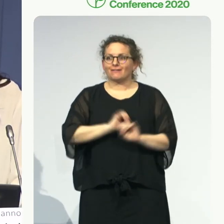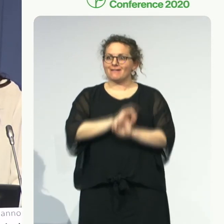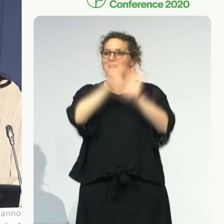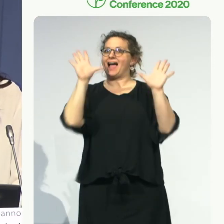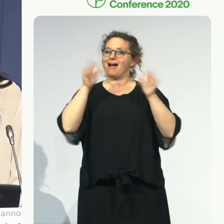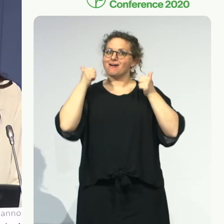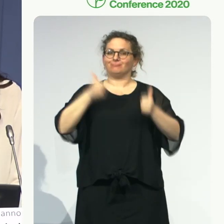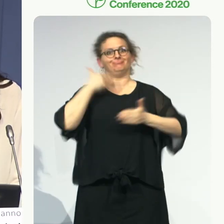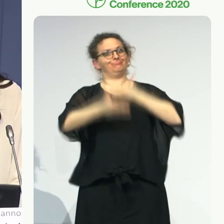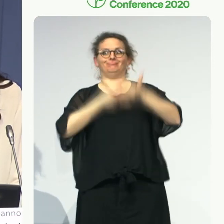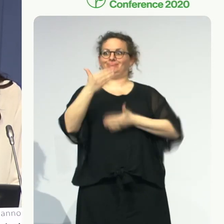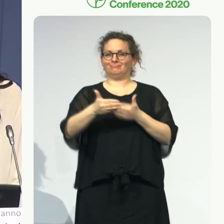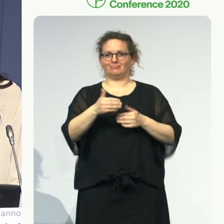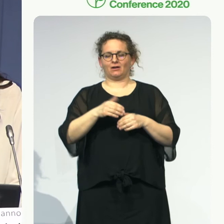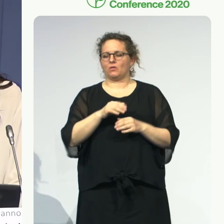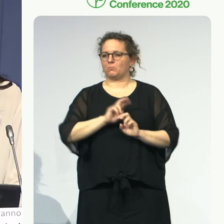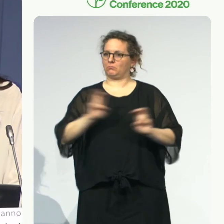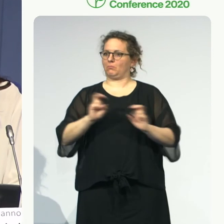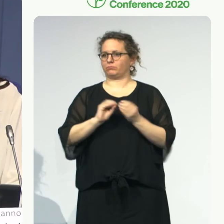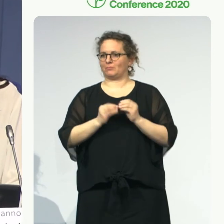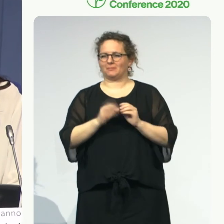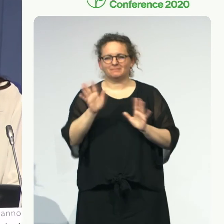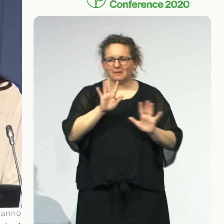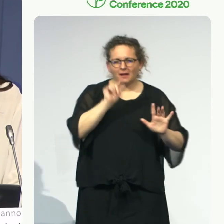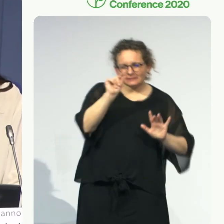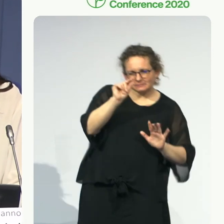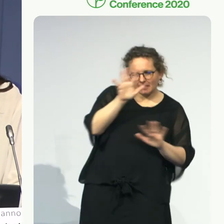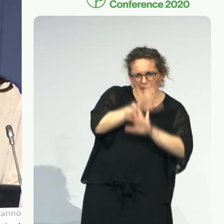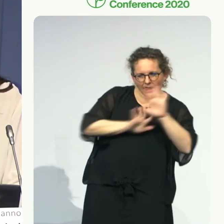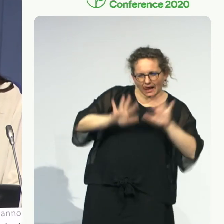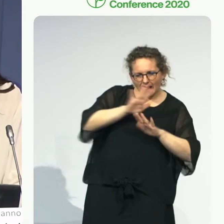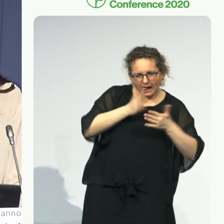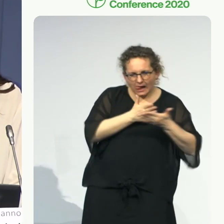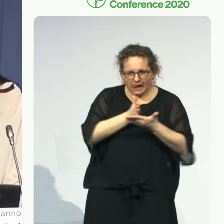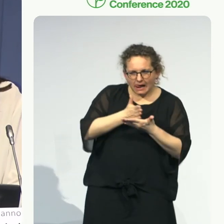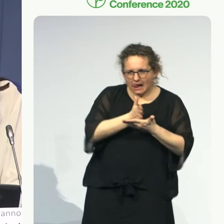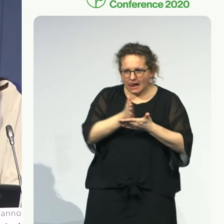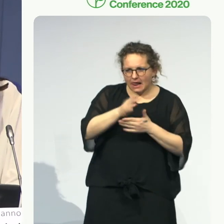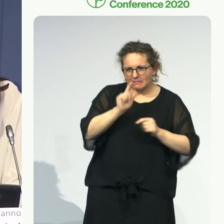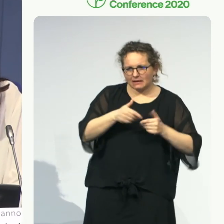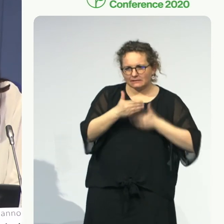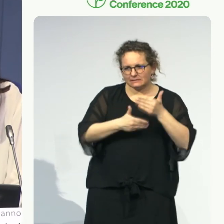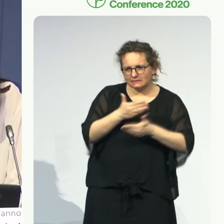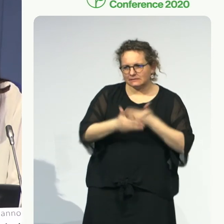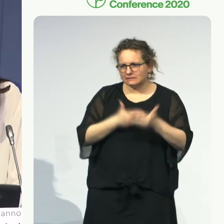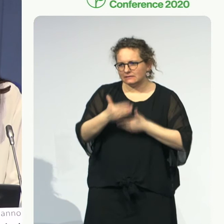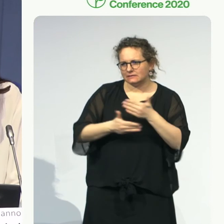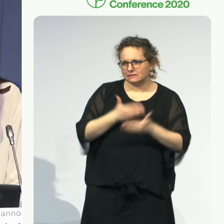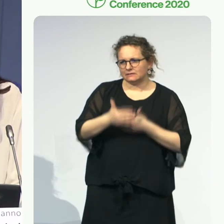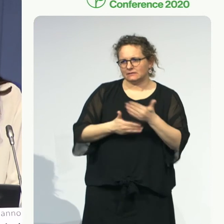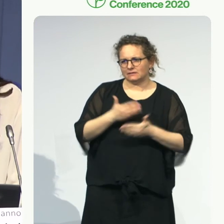teaching, learning in the classroom is the most important indicator of successful